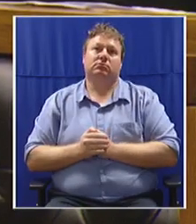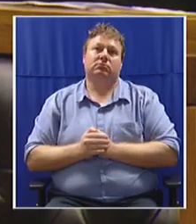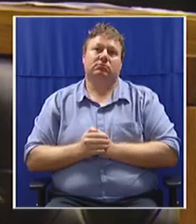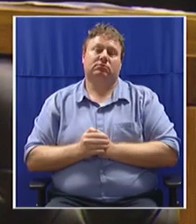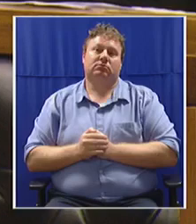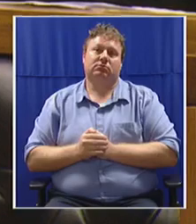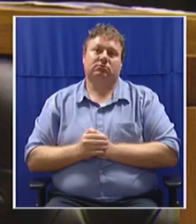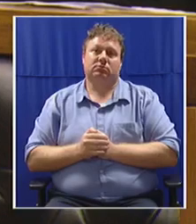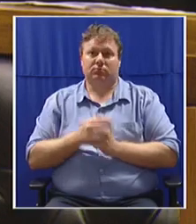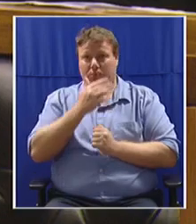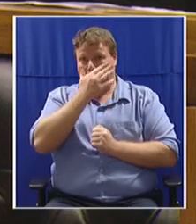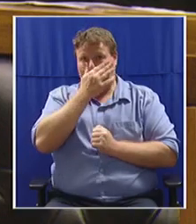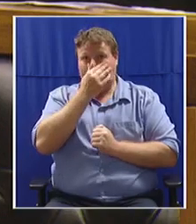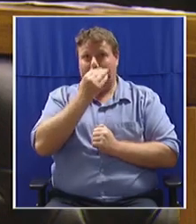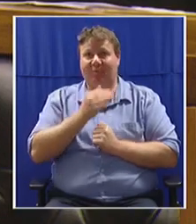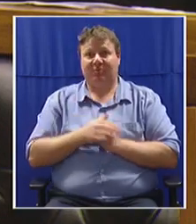qualification.